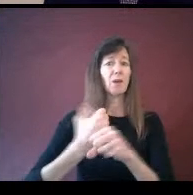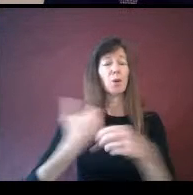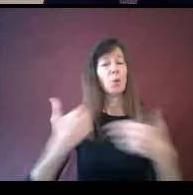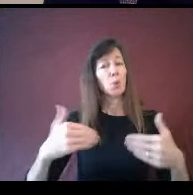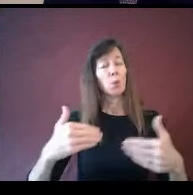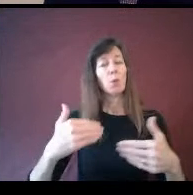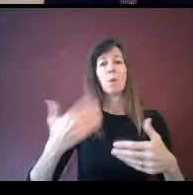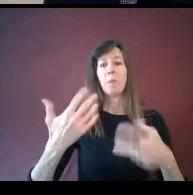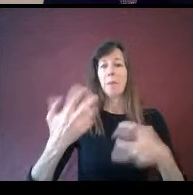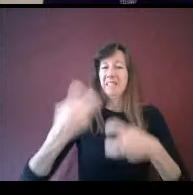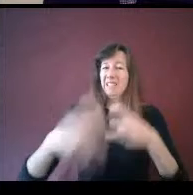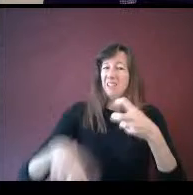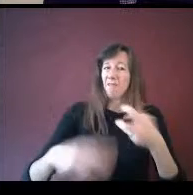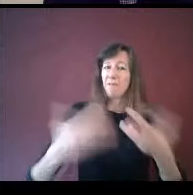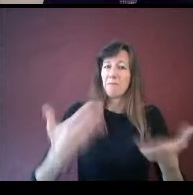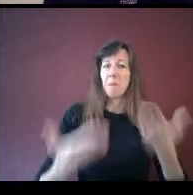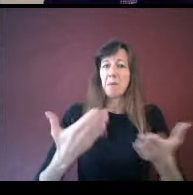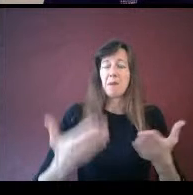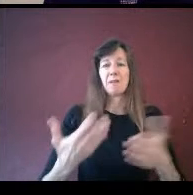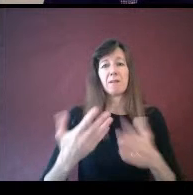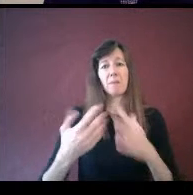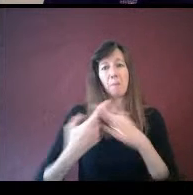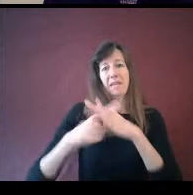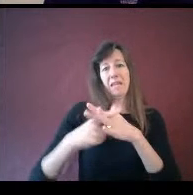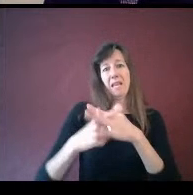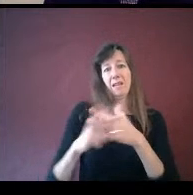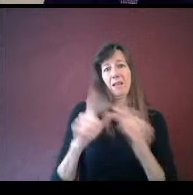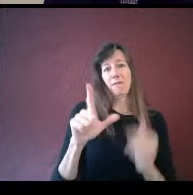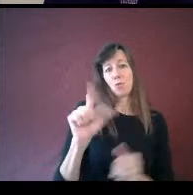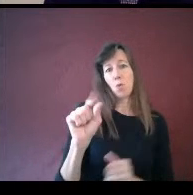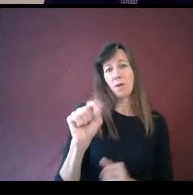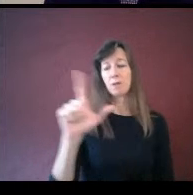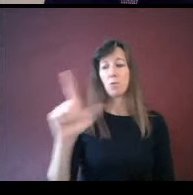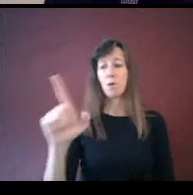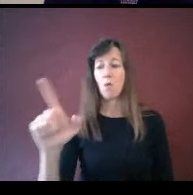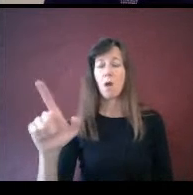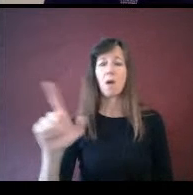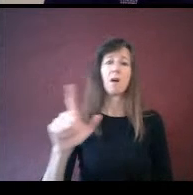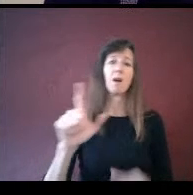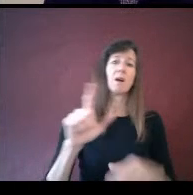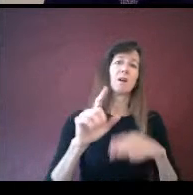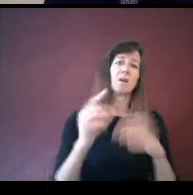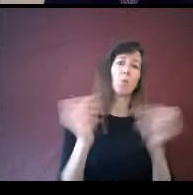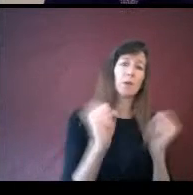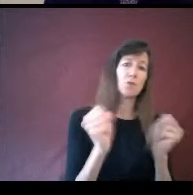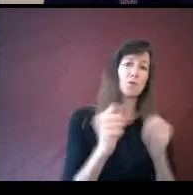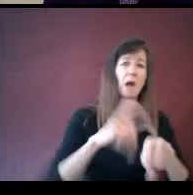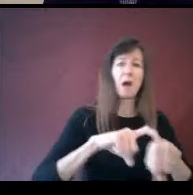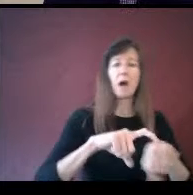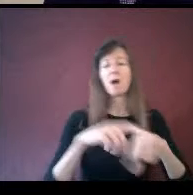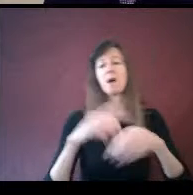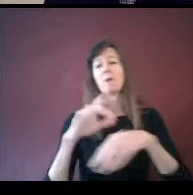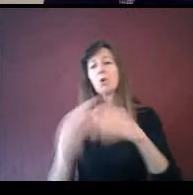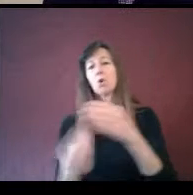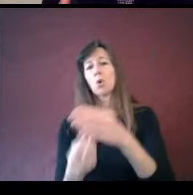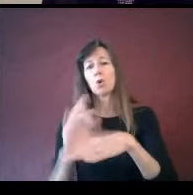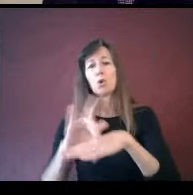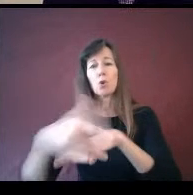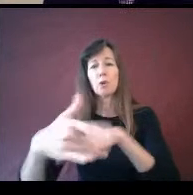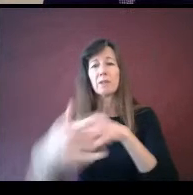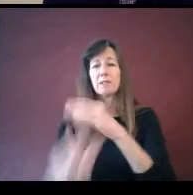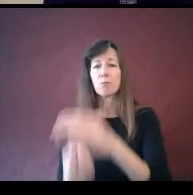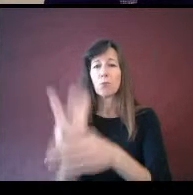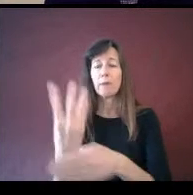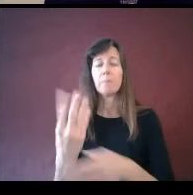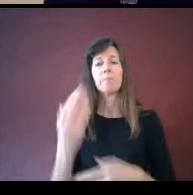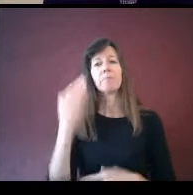and early spring, that this is the worst that the pandemic has been. I know it feels a little